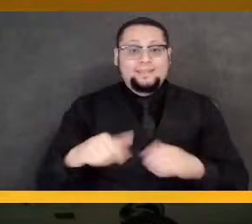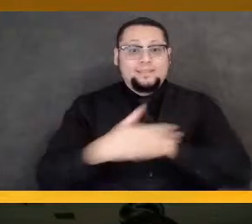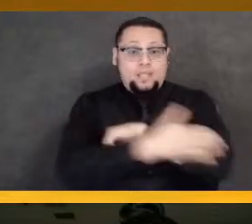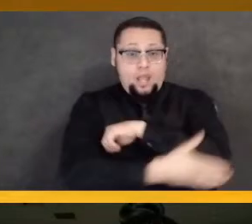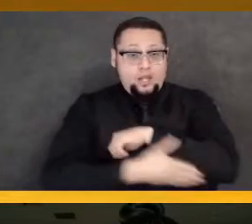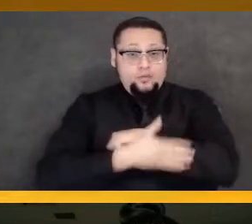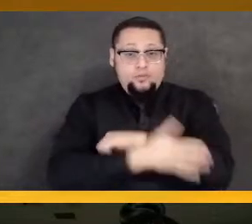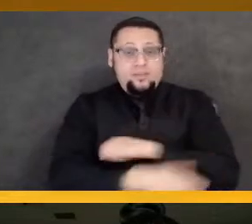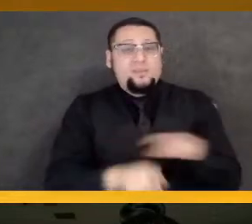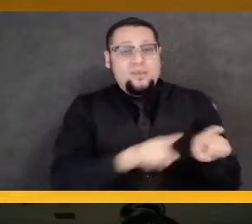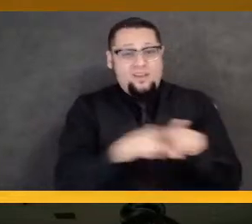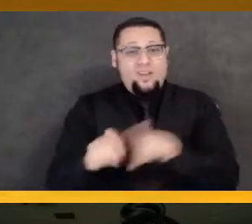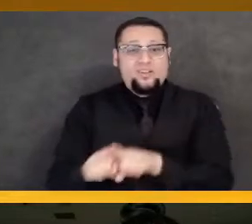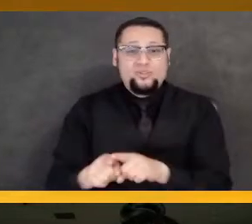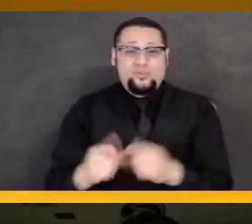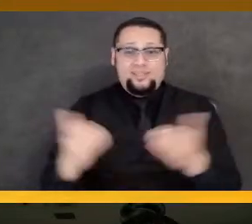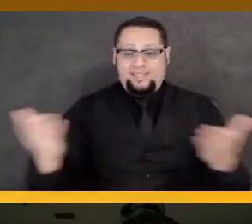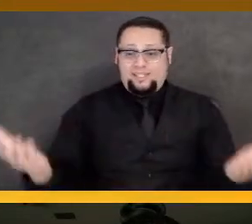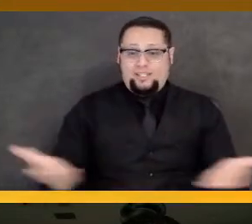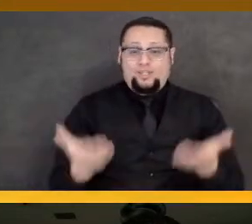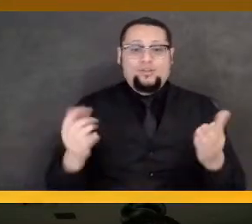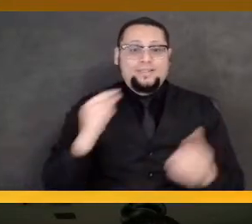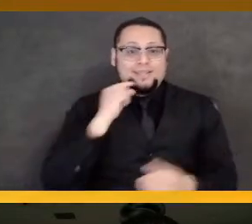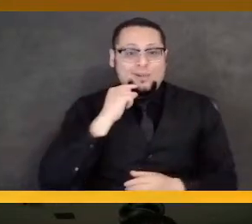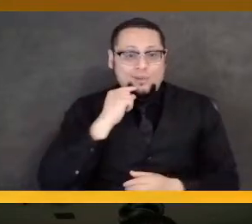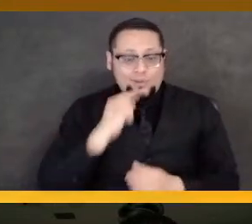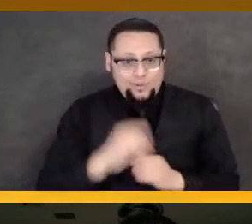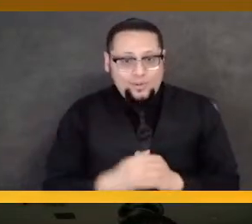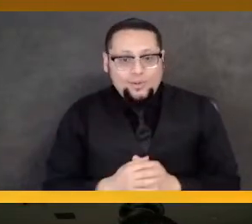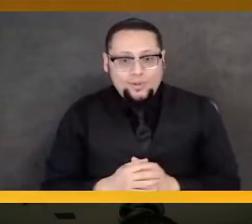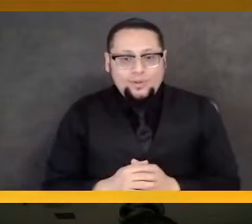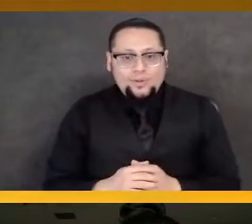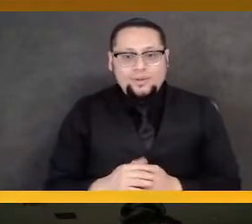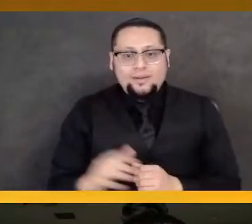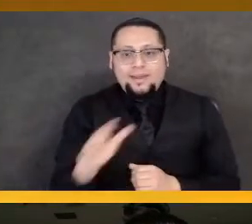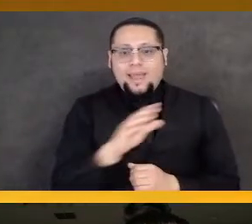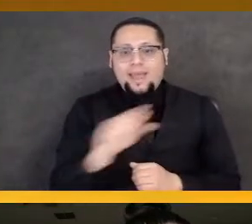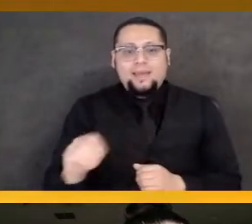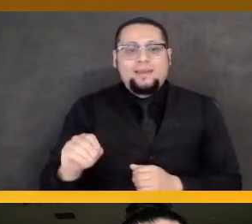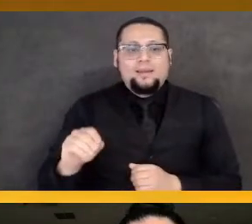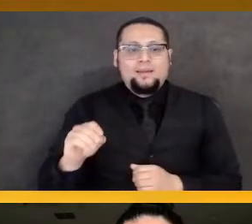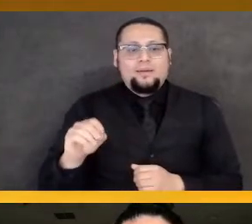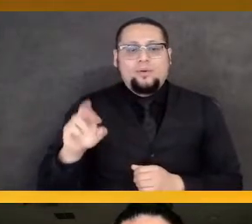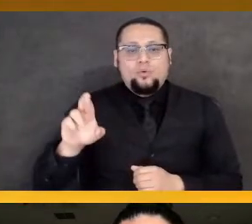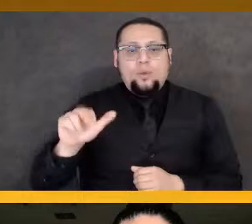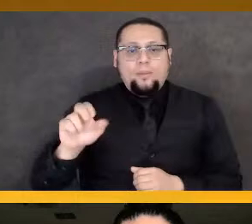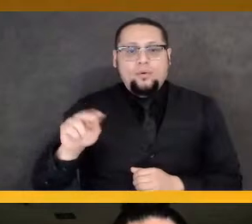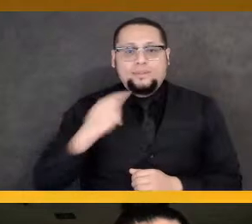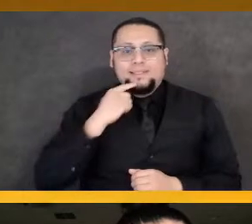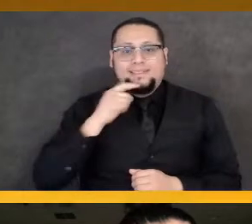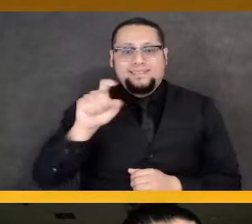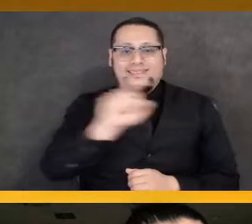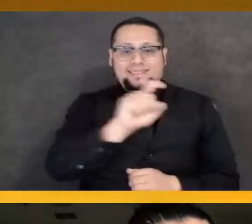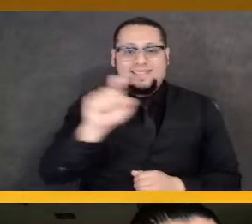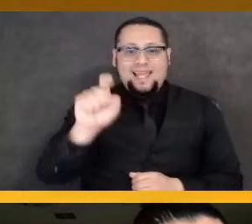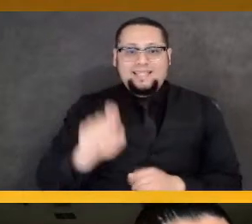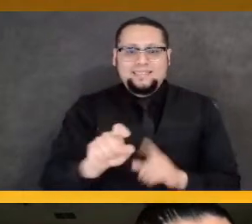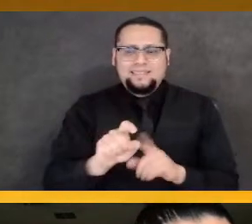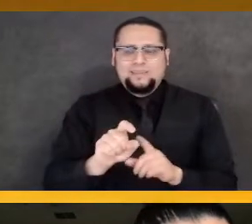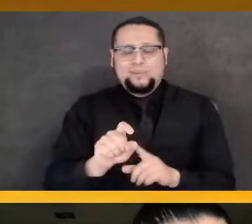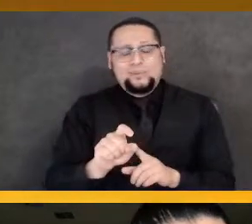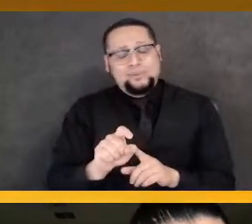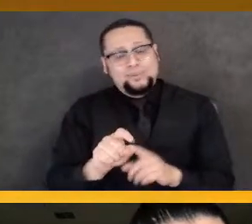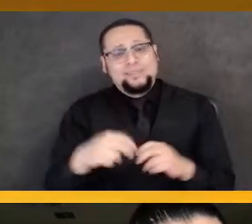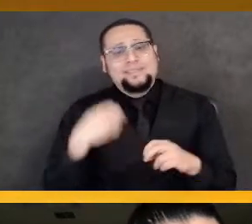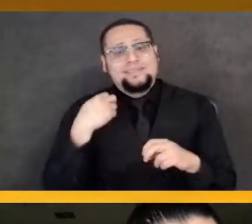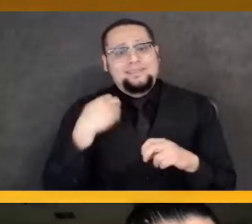well as just in San Antonio. And like, you know, as Ramon has said, you know, Texas is a tough one because